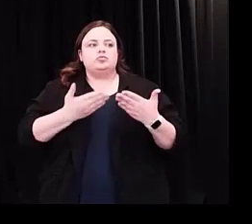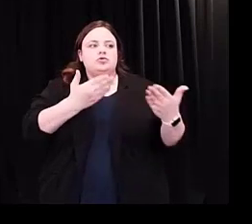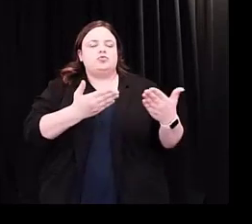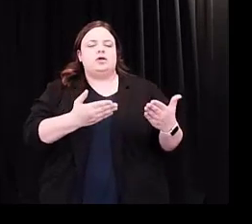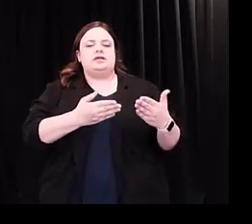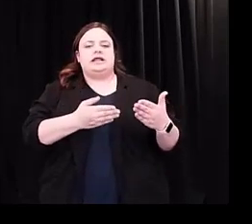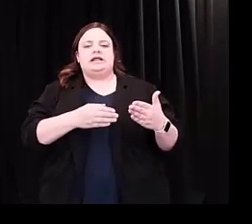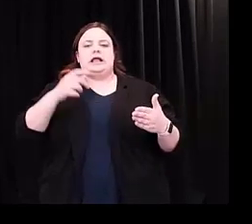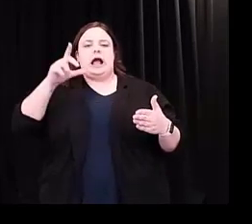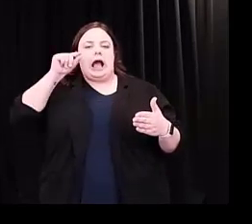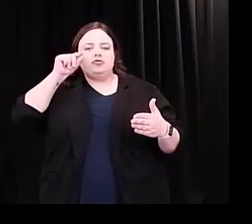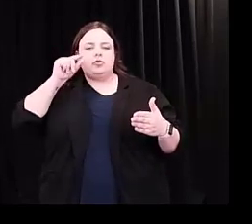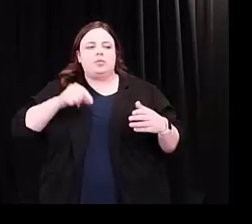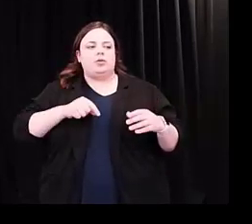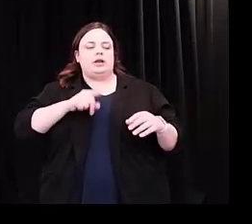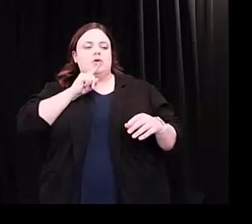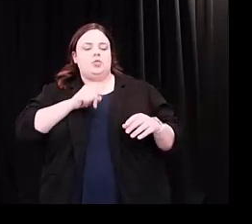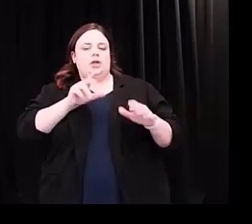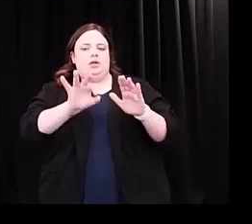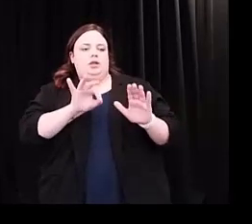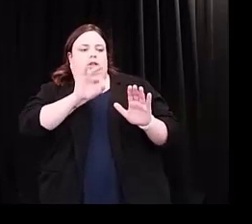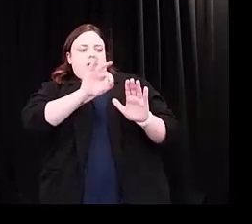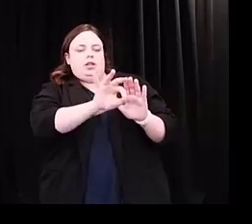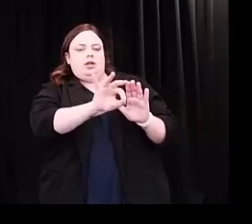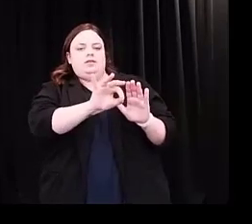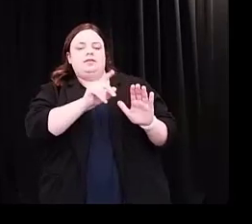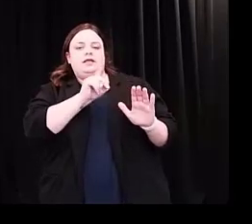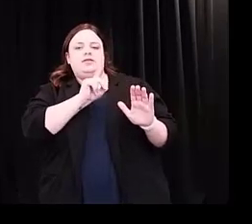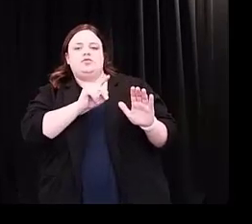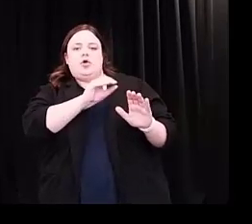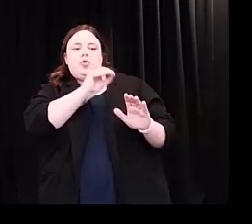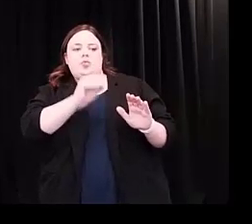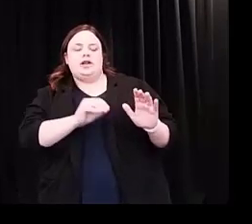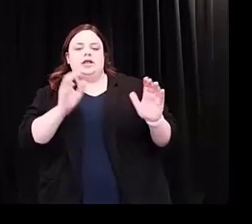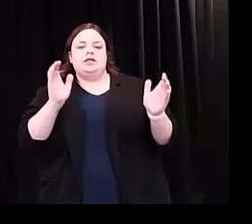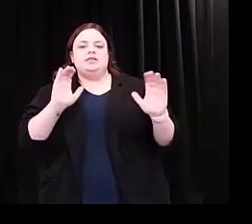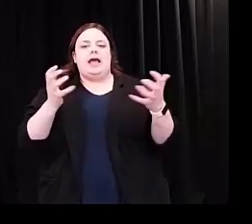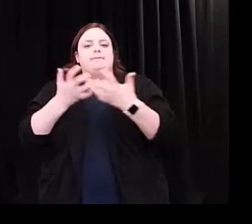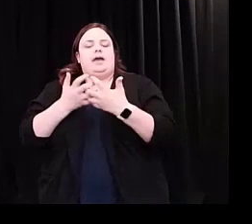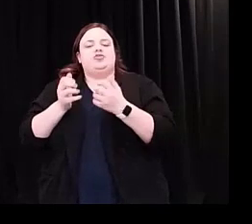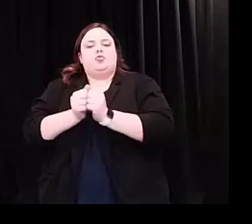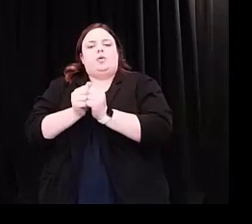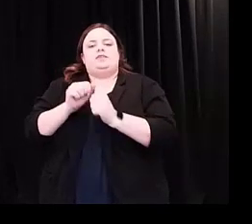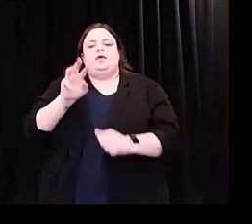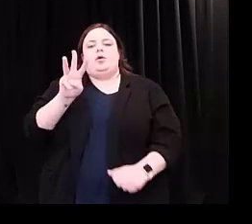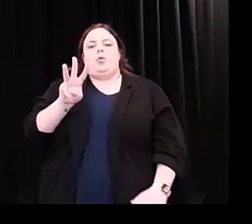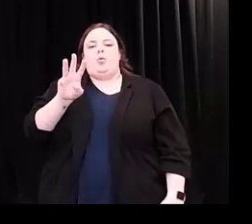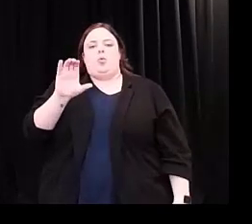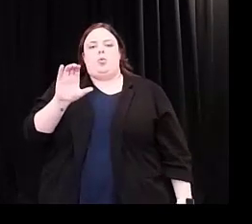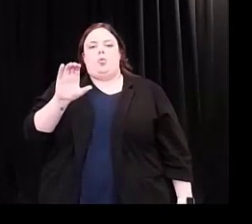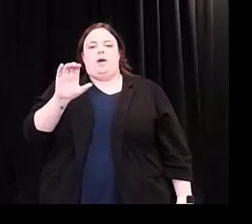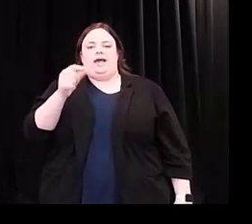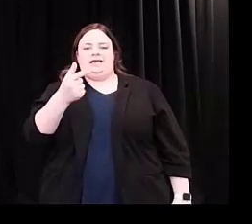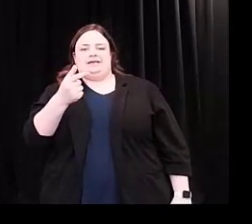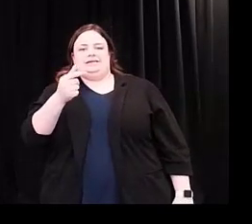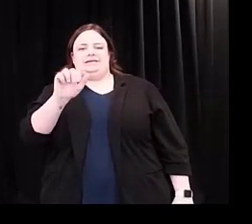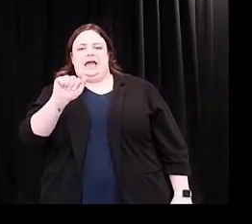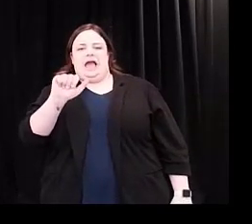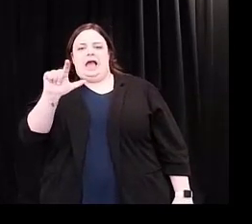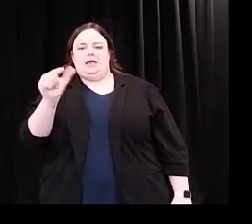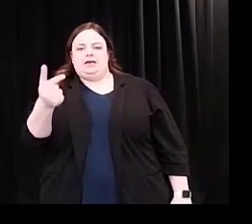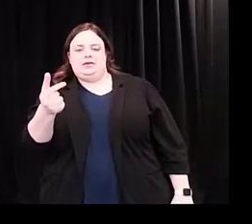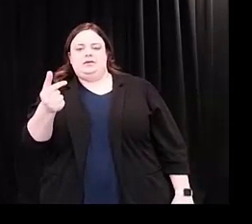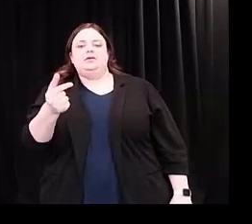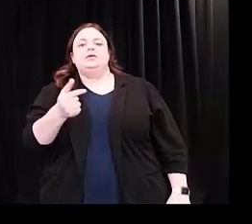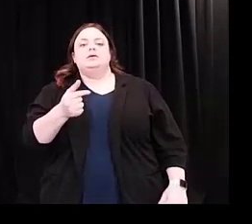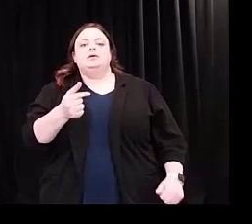you color contrast readings that match up with the WCAG guidelines. There's some browser